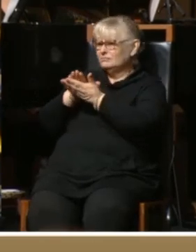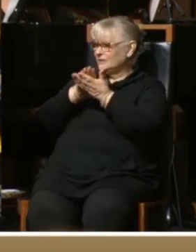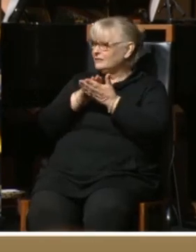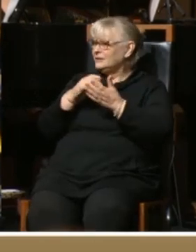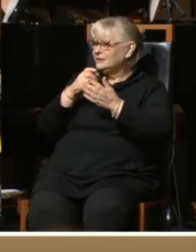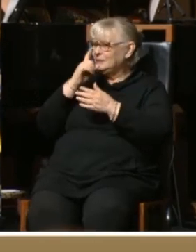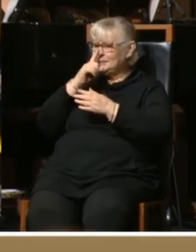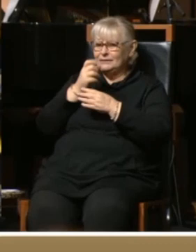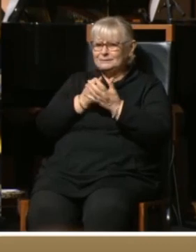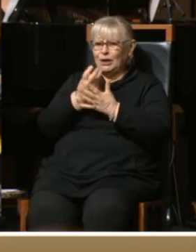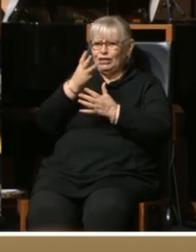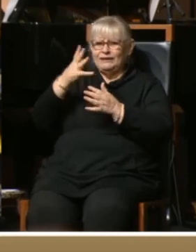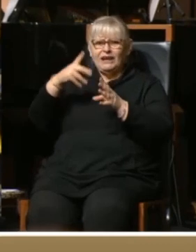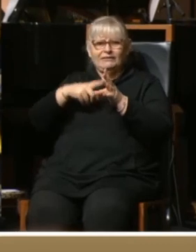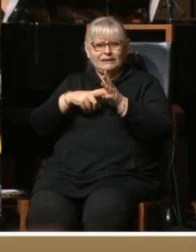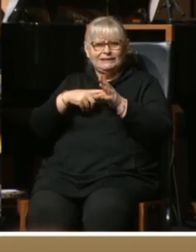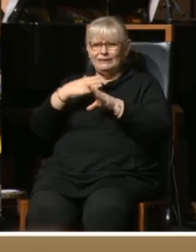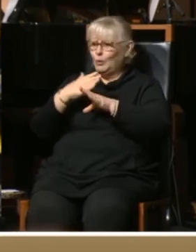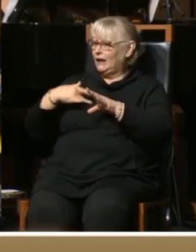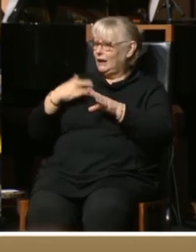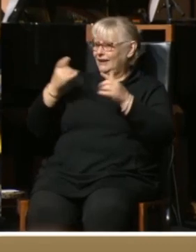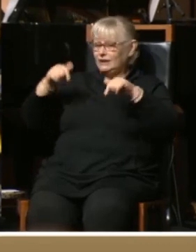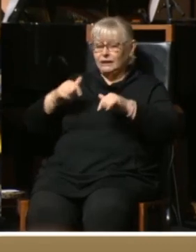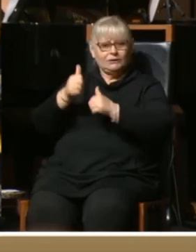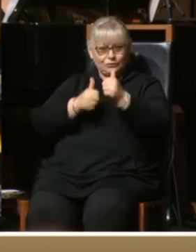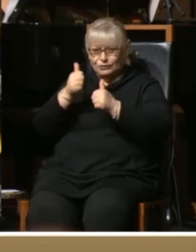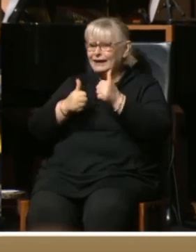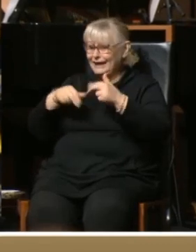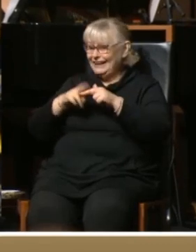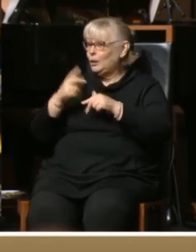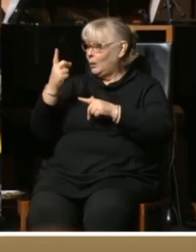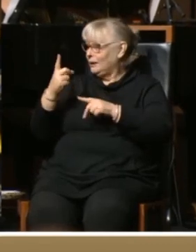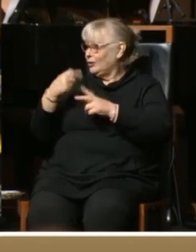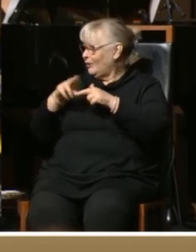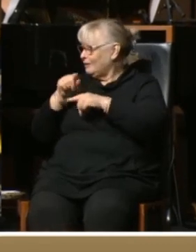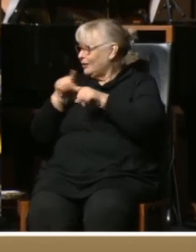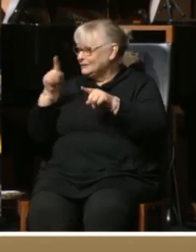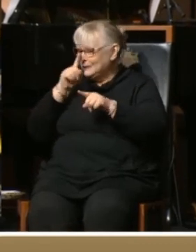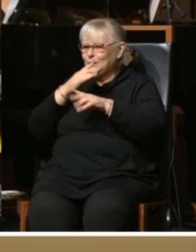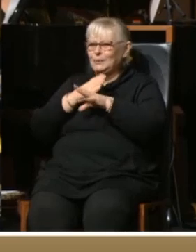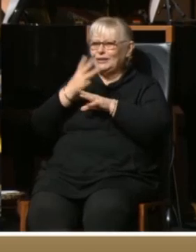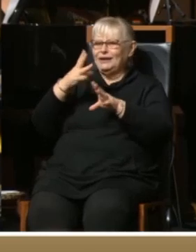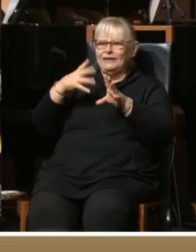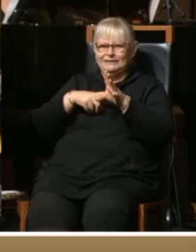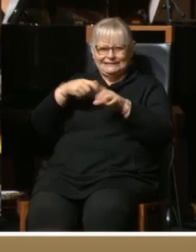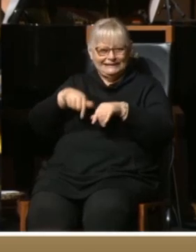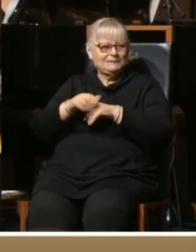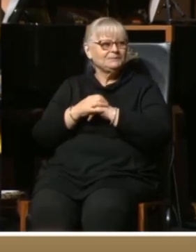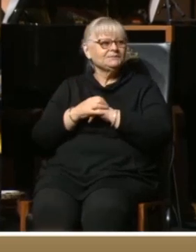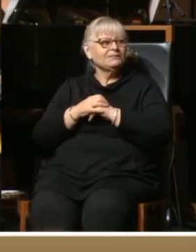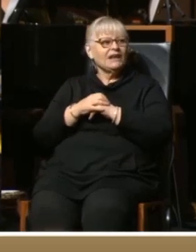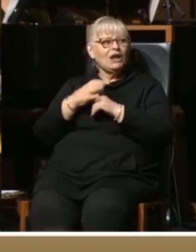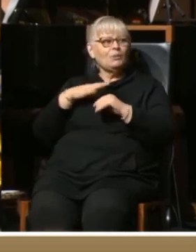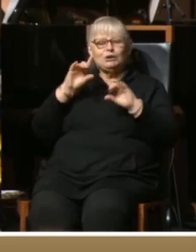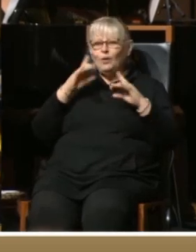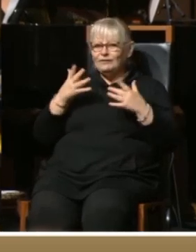working lives here. So congratulations if you're one of those people who've been here for 35 years. I'd also like to obviously thank